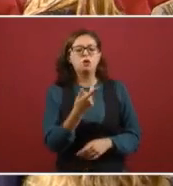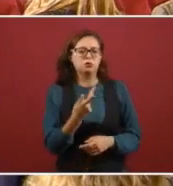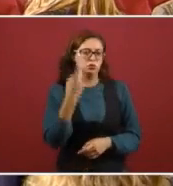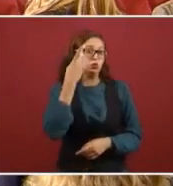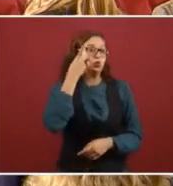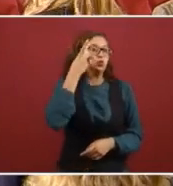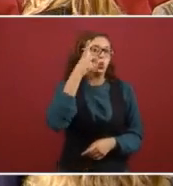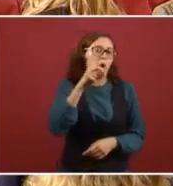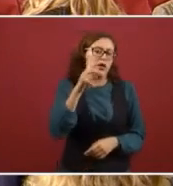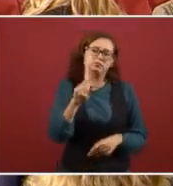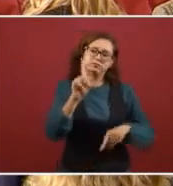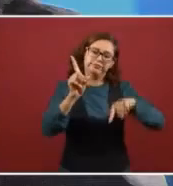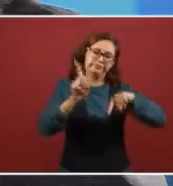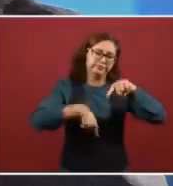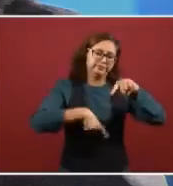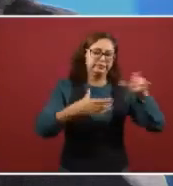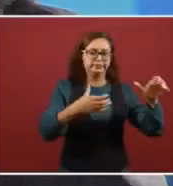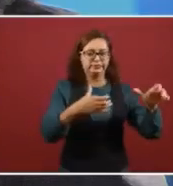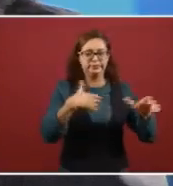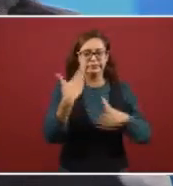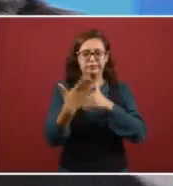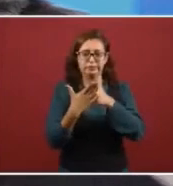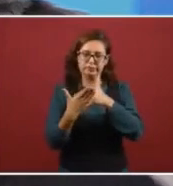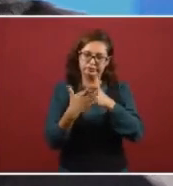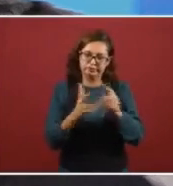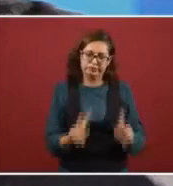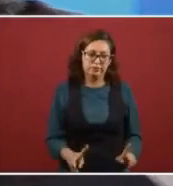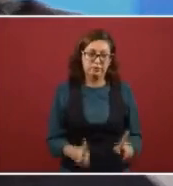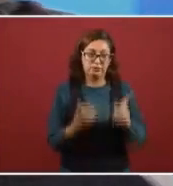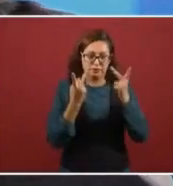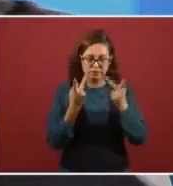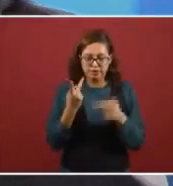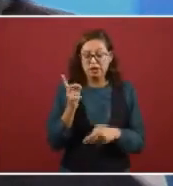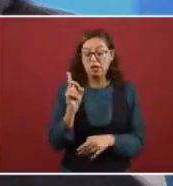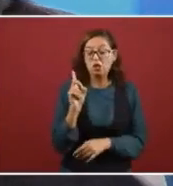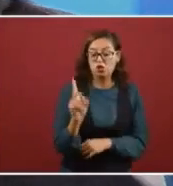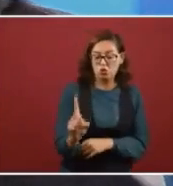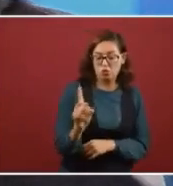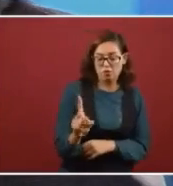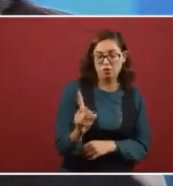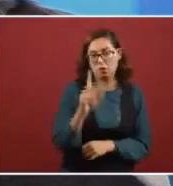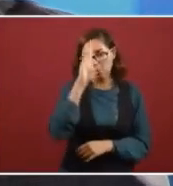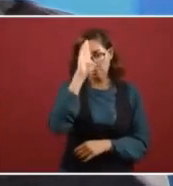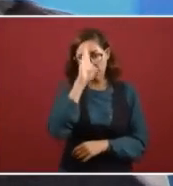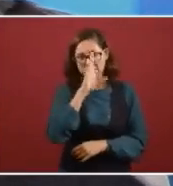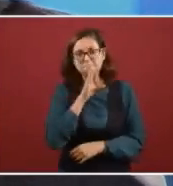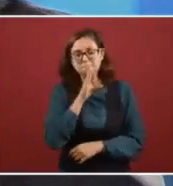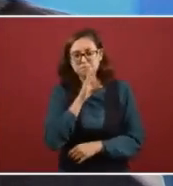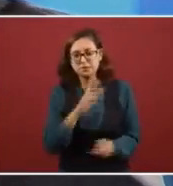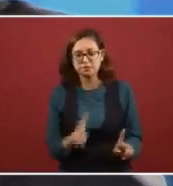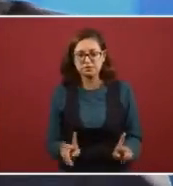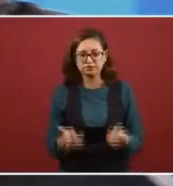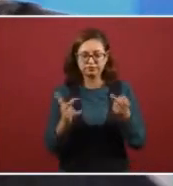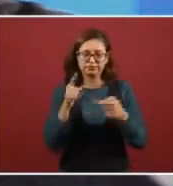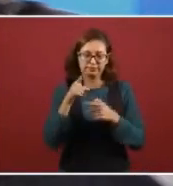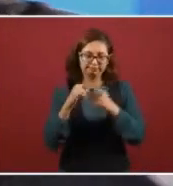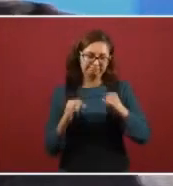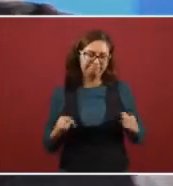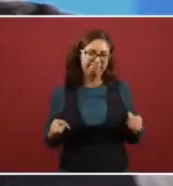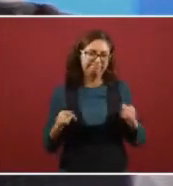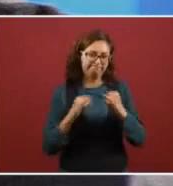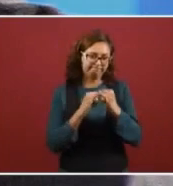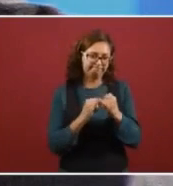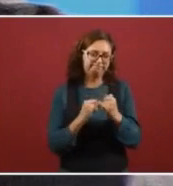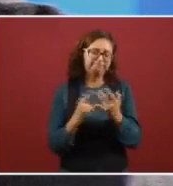And as we commented, next Sunday in the 12th in the day, so